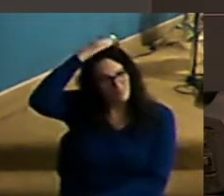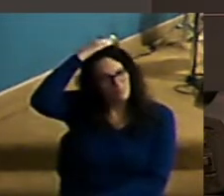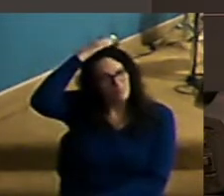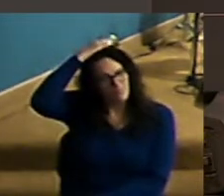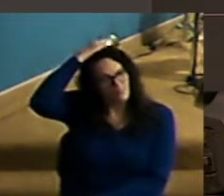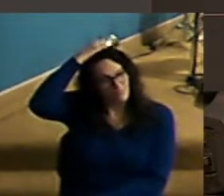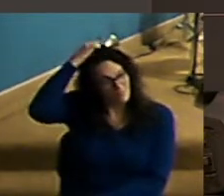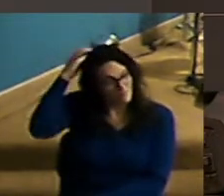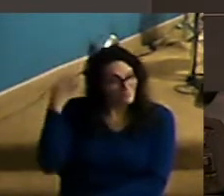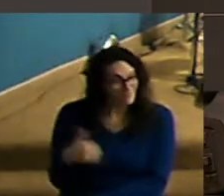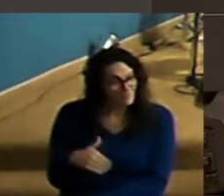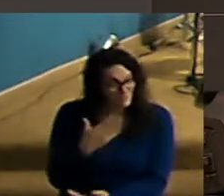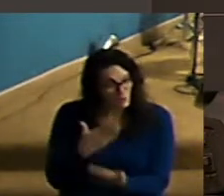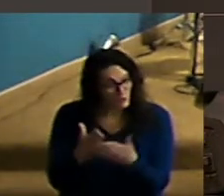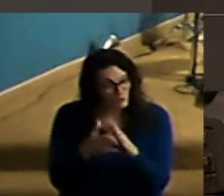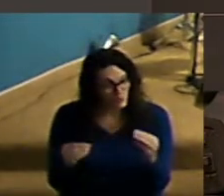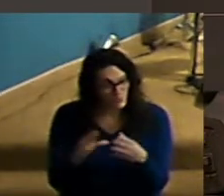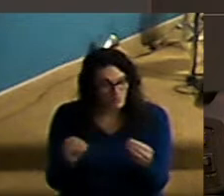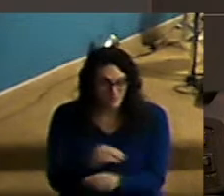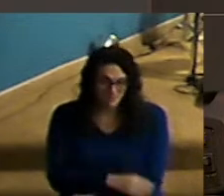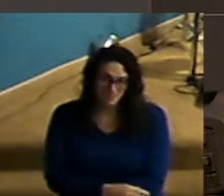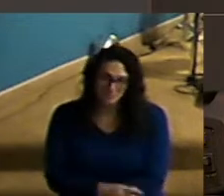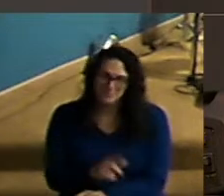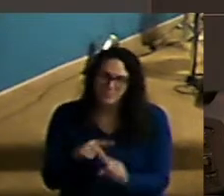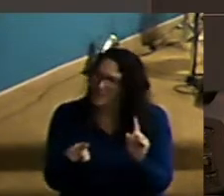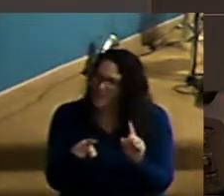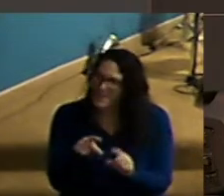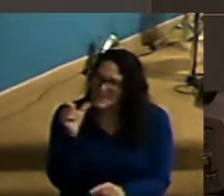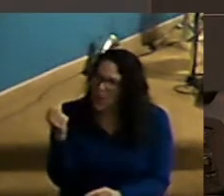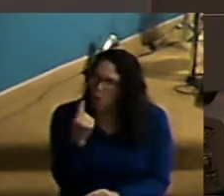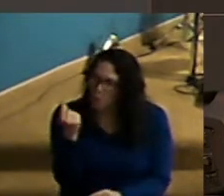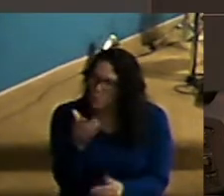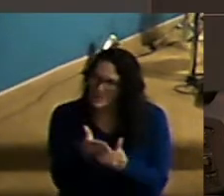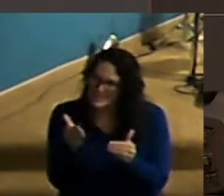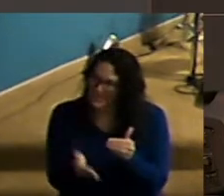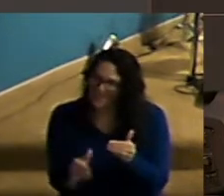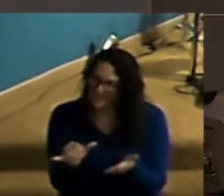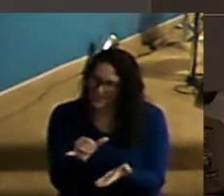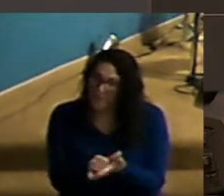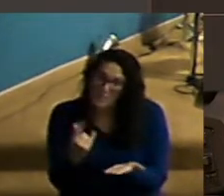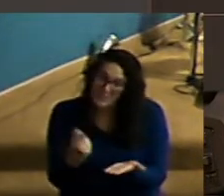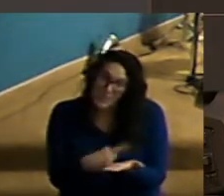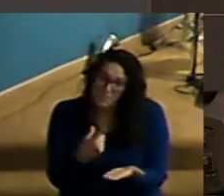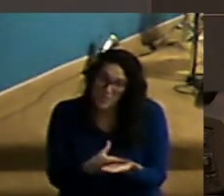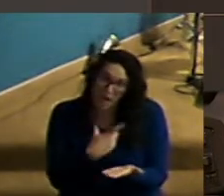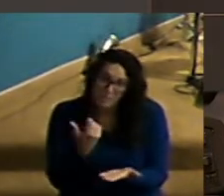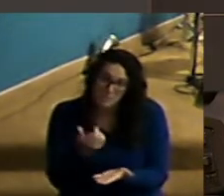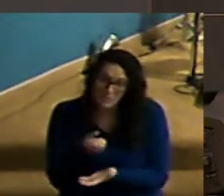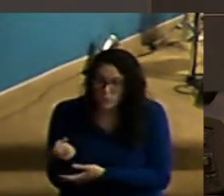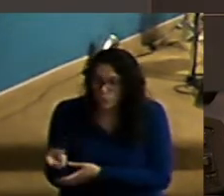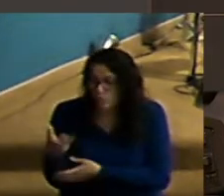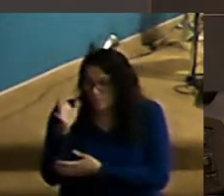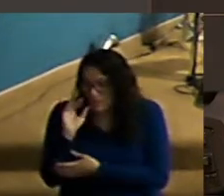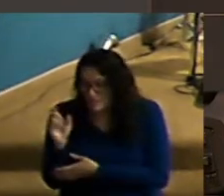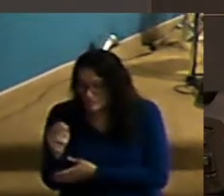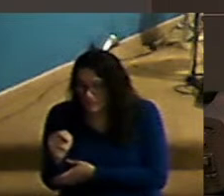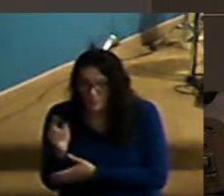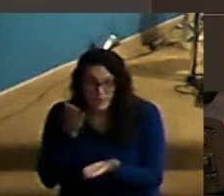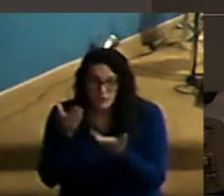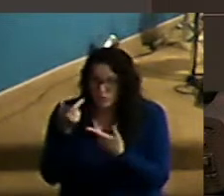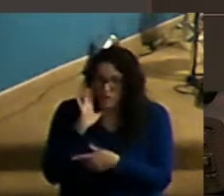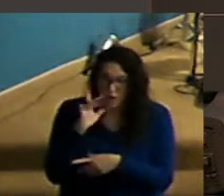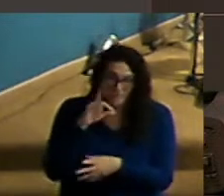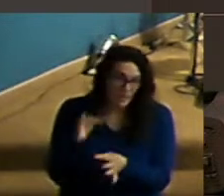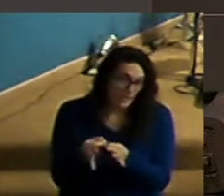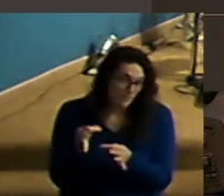Now, this is a great story. But not, it doesn't always end this way. There's sometimes they get thrown to the lion's den, they serve God